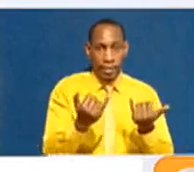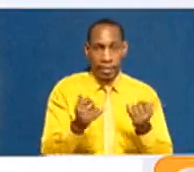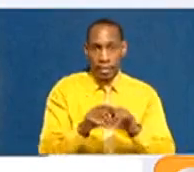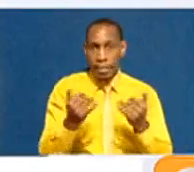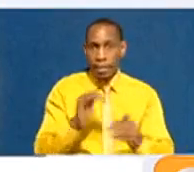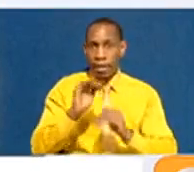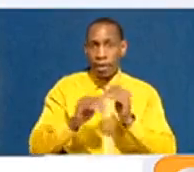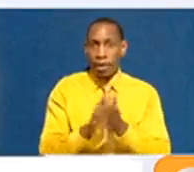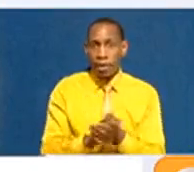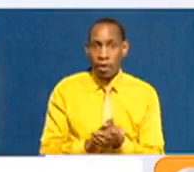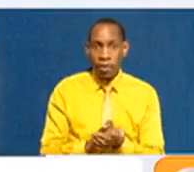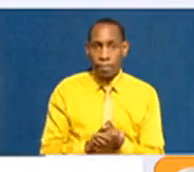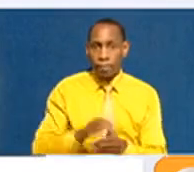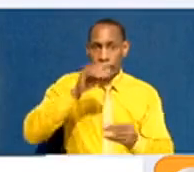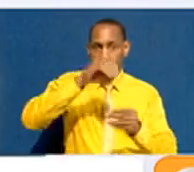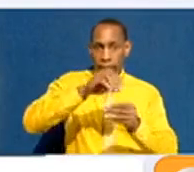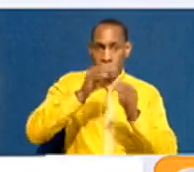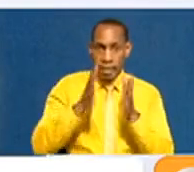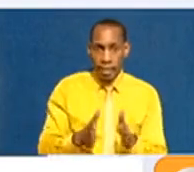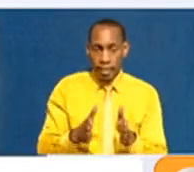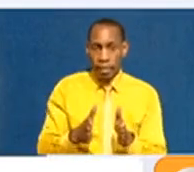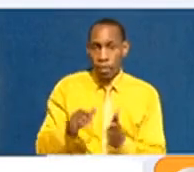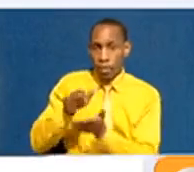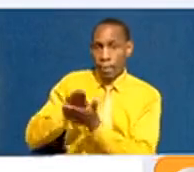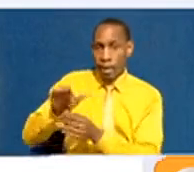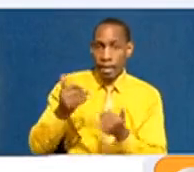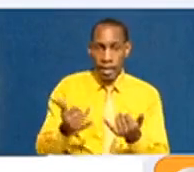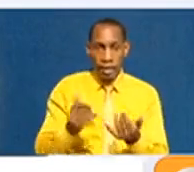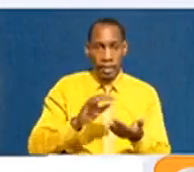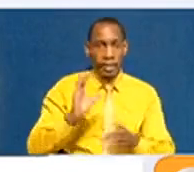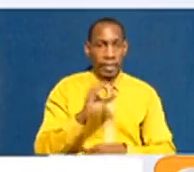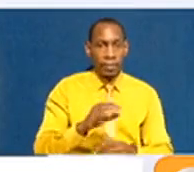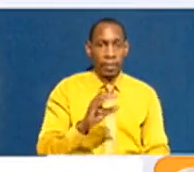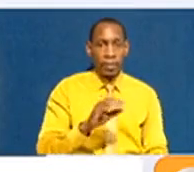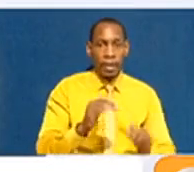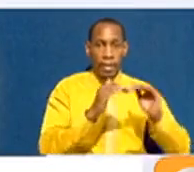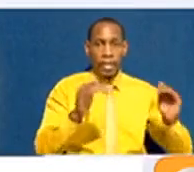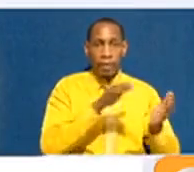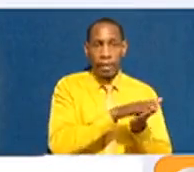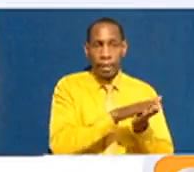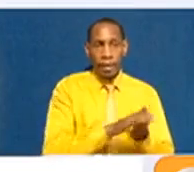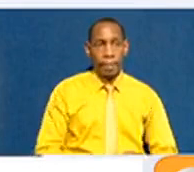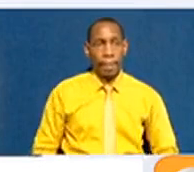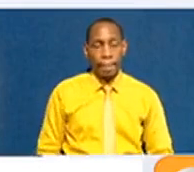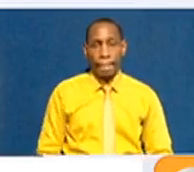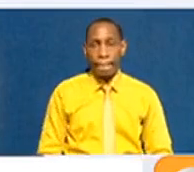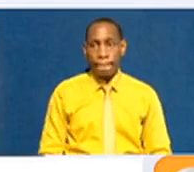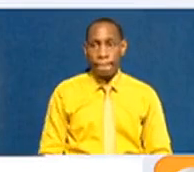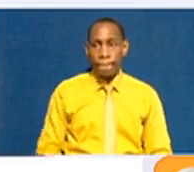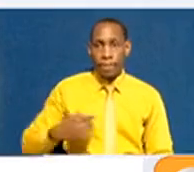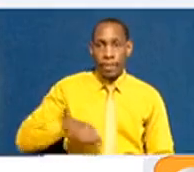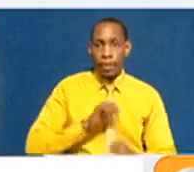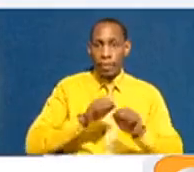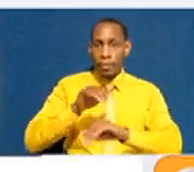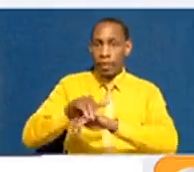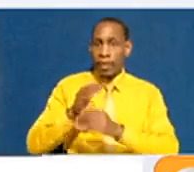see all existing depositors of Spire Bank become customers of Equity Bank. Where we could acquire